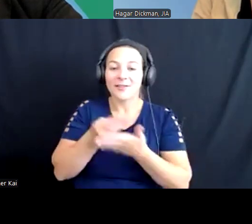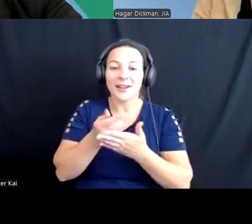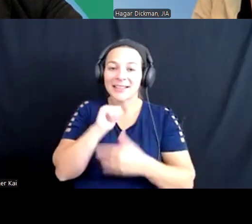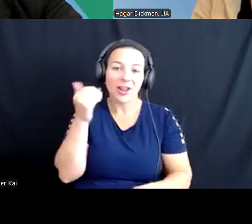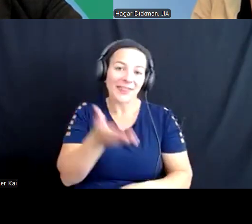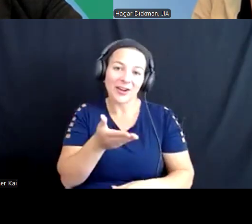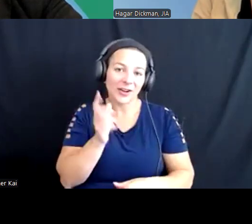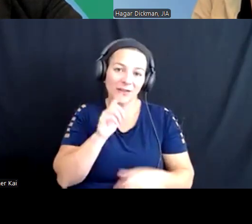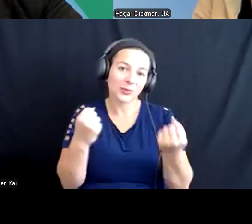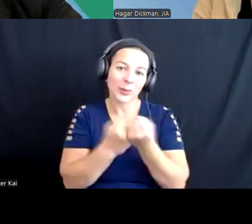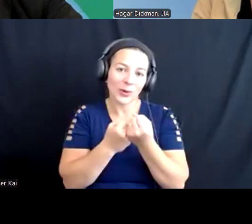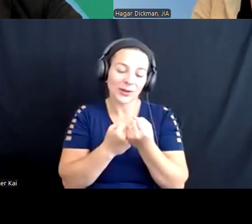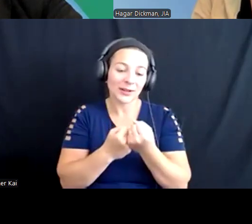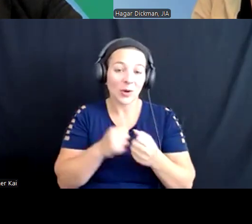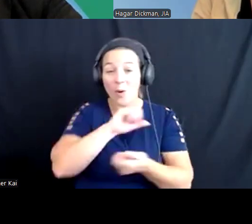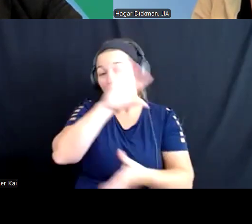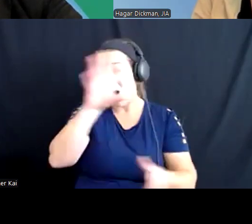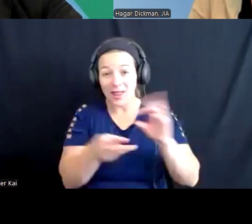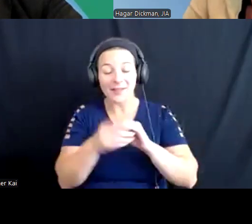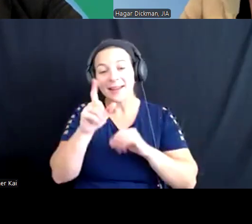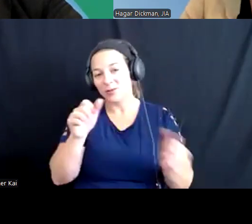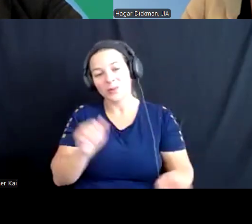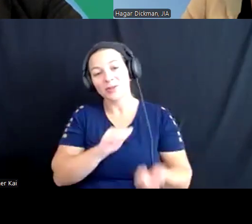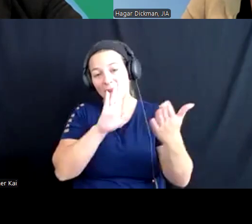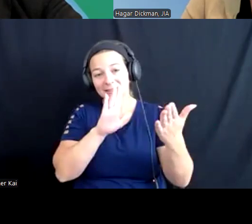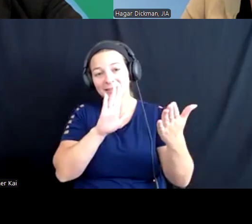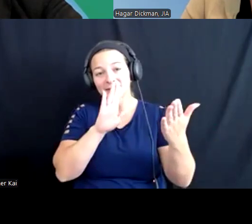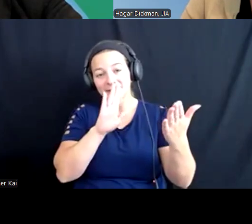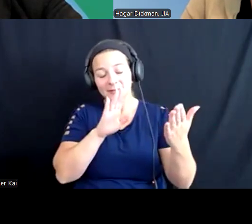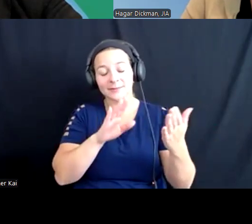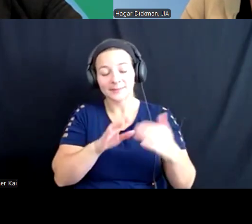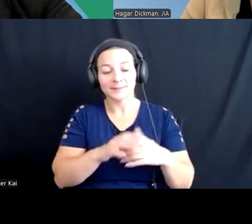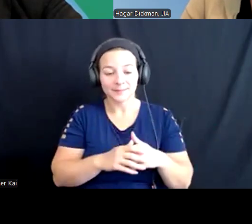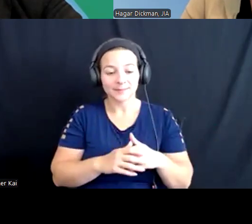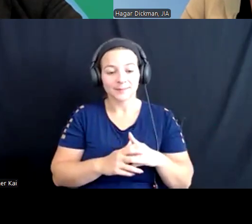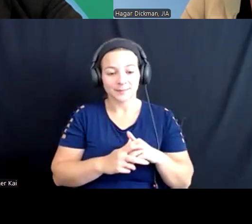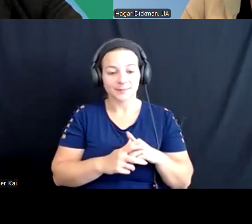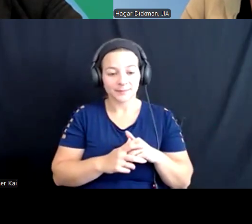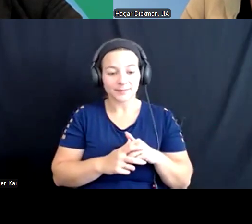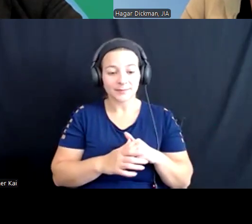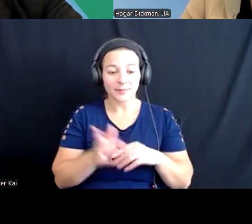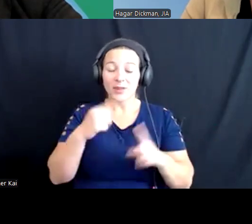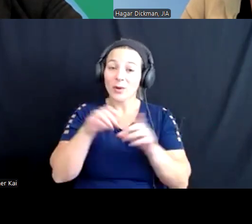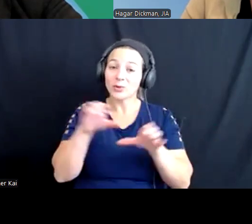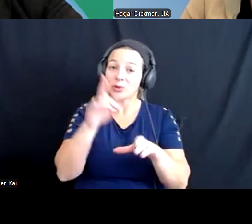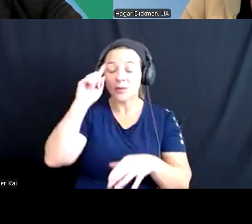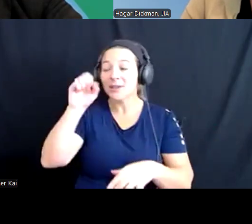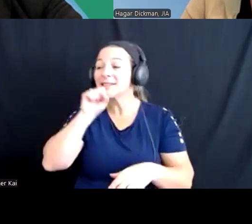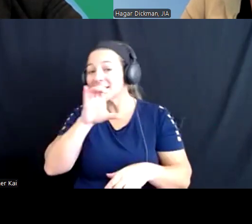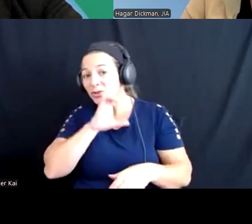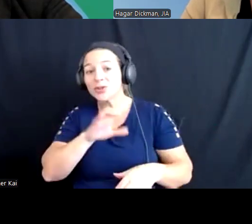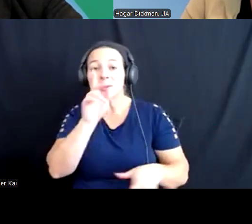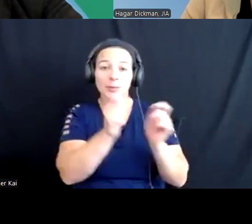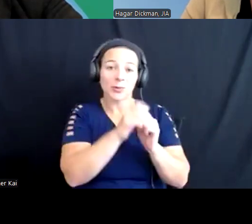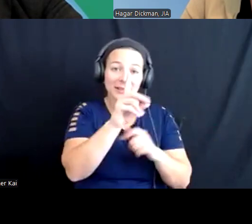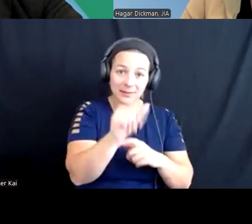there. So all of that needs to be addressed. And when you do it for seniors and people with disabilities, you're doing